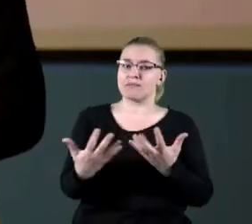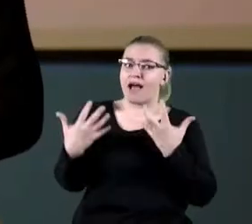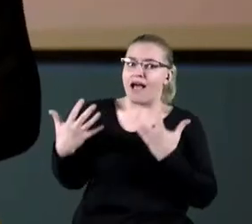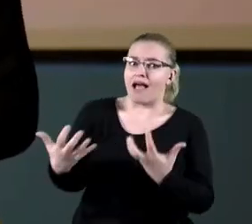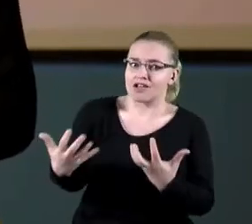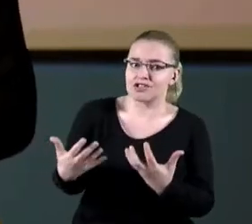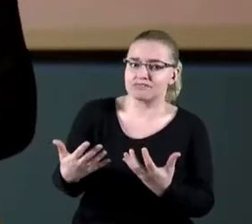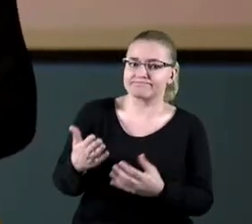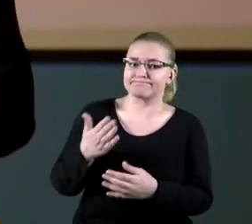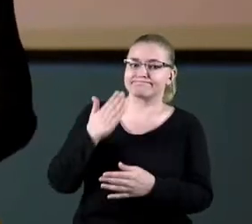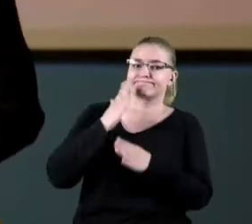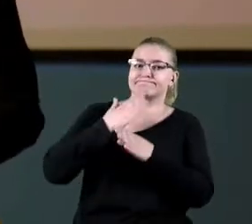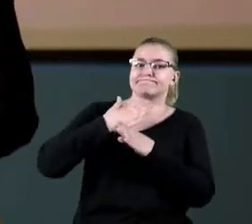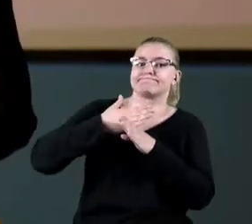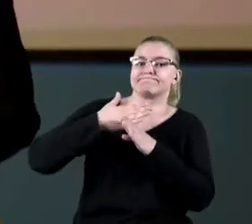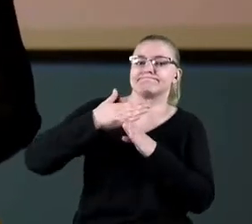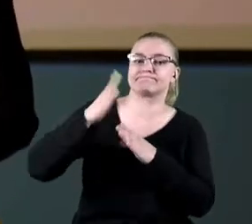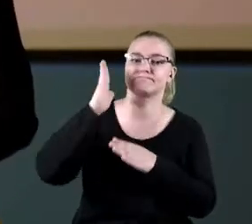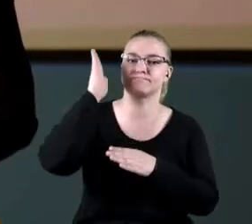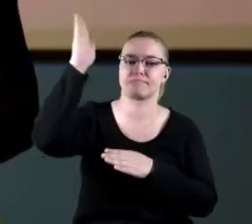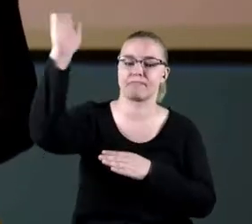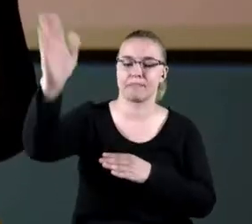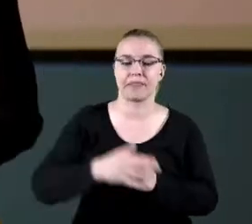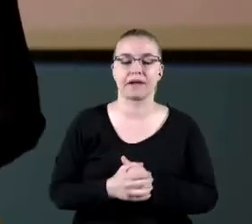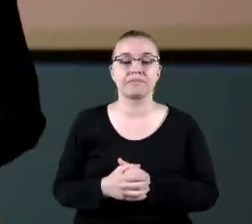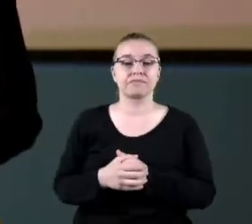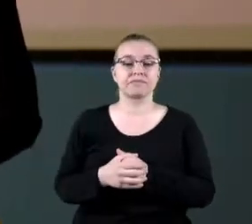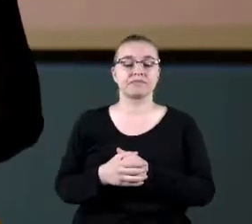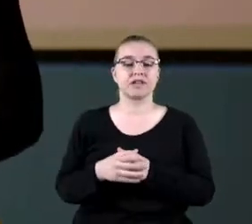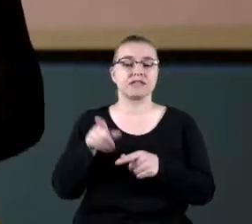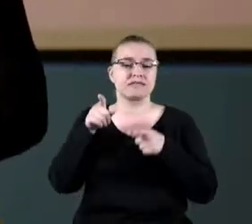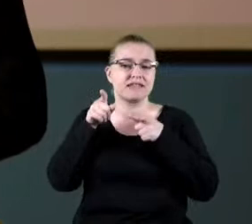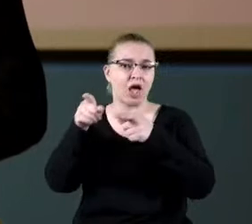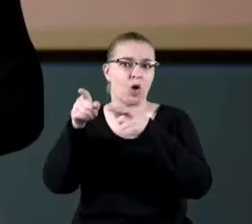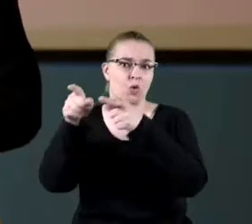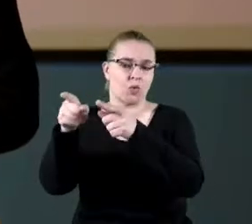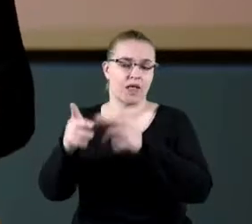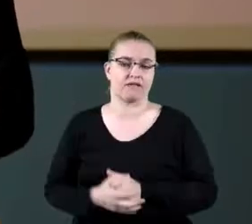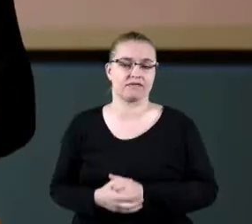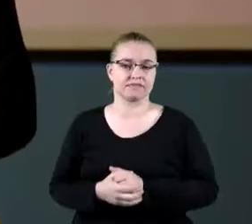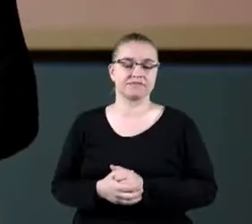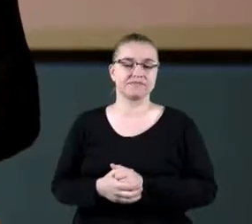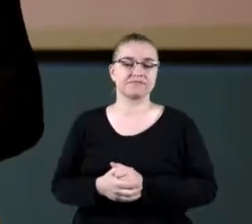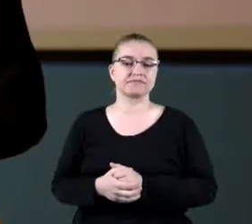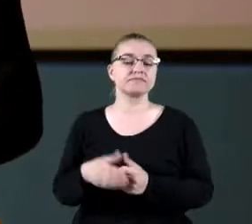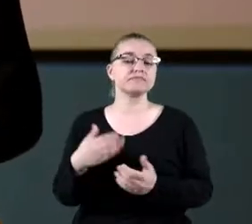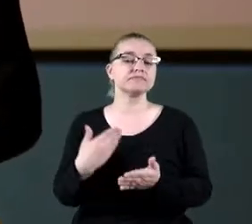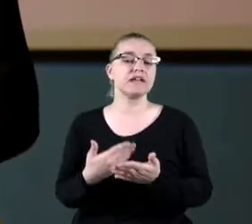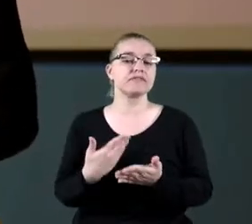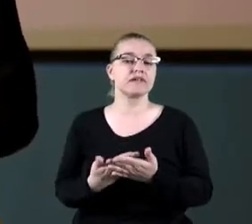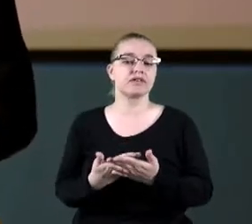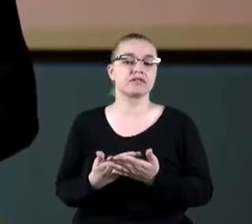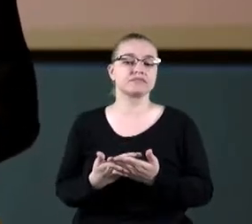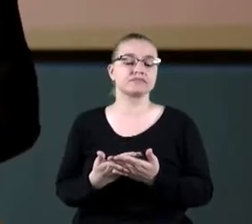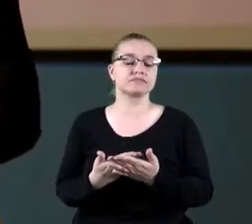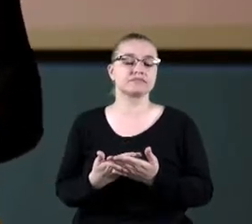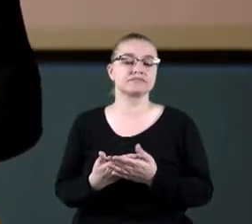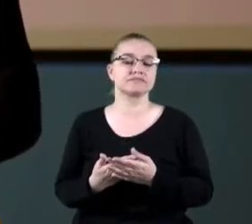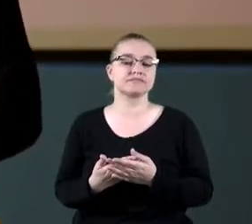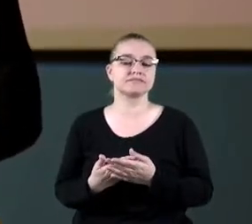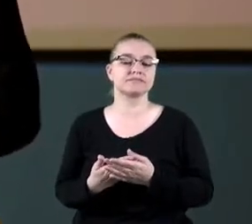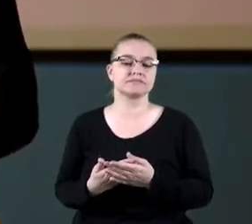direction is influenced also by poverty and the incapacity to fulfill the